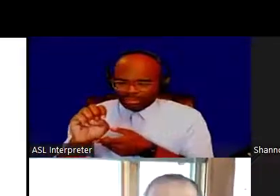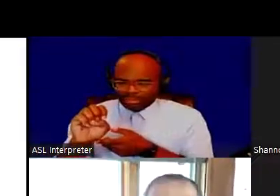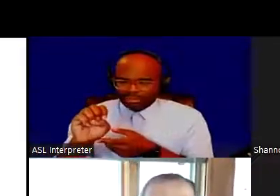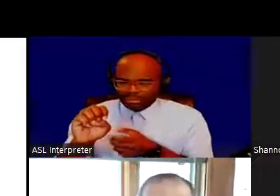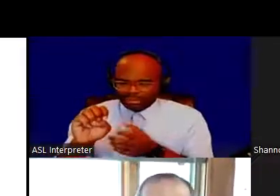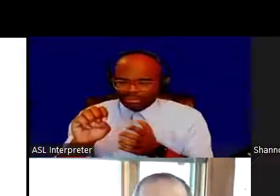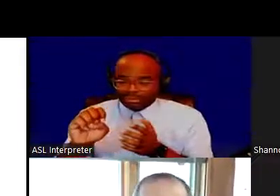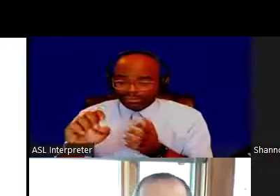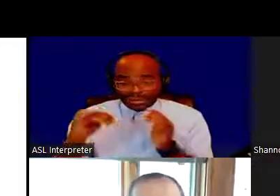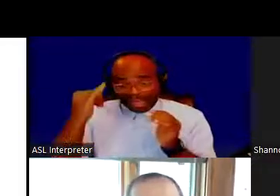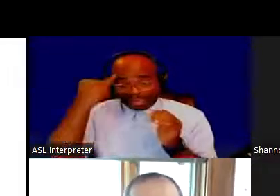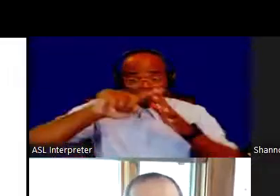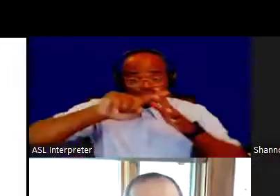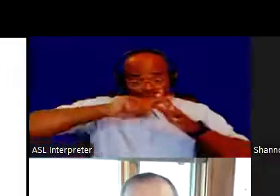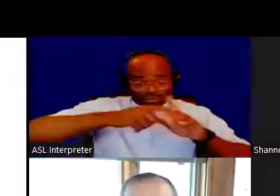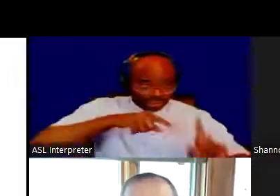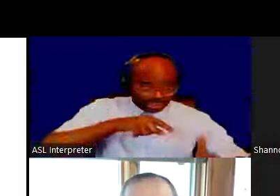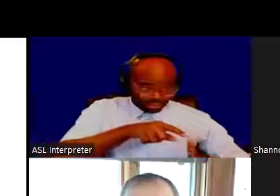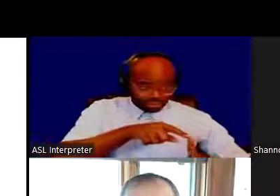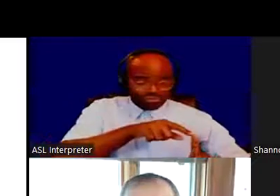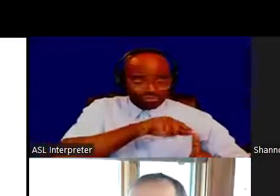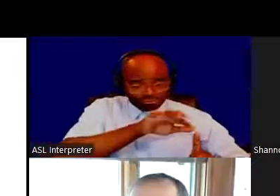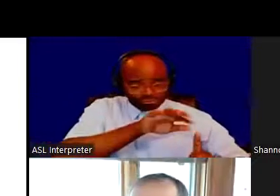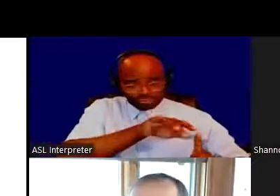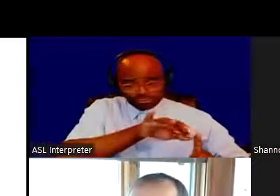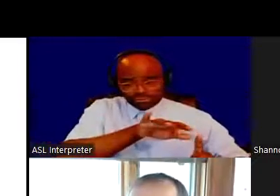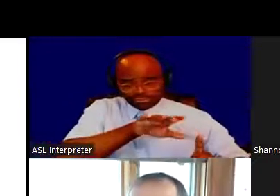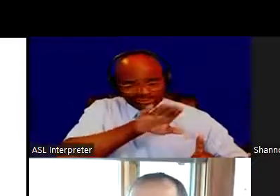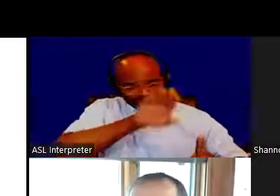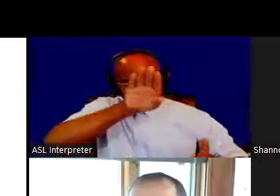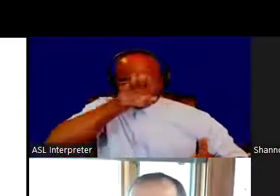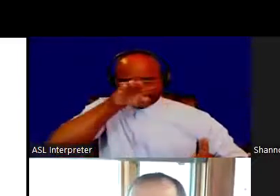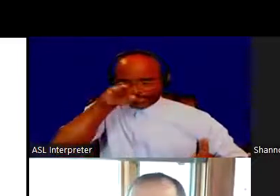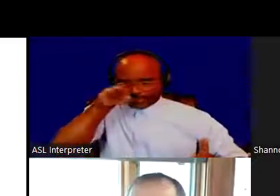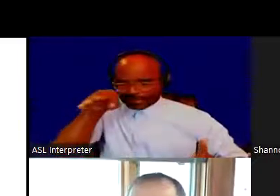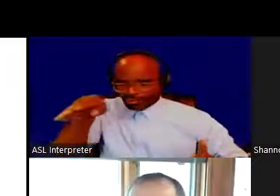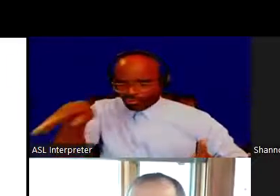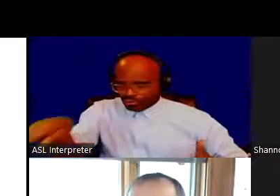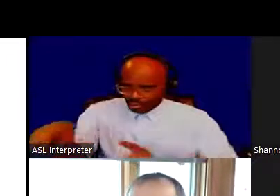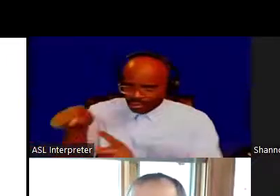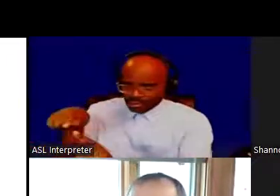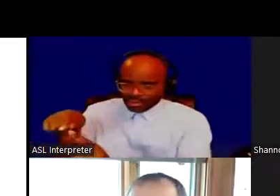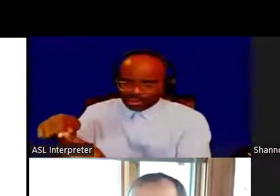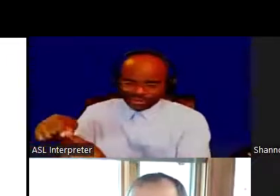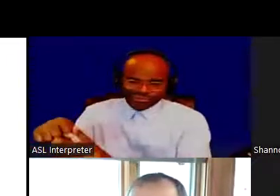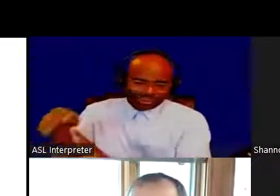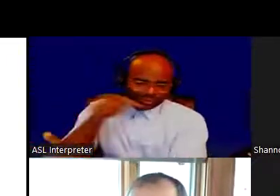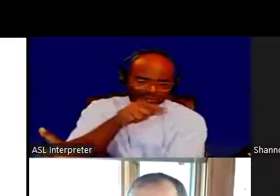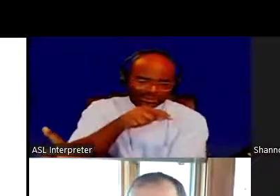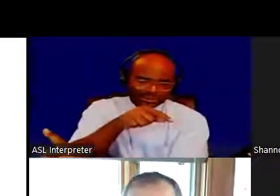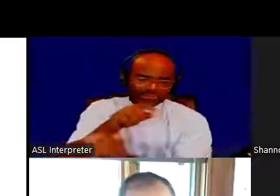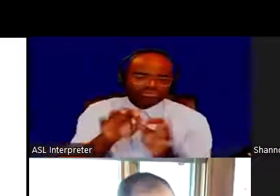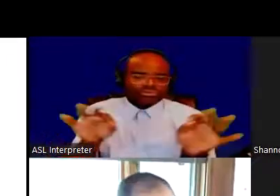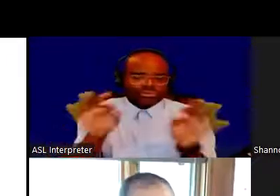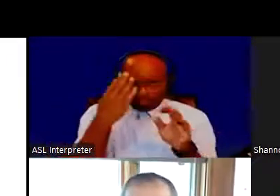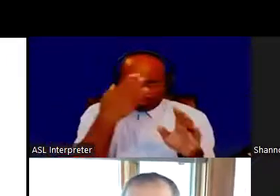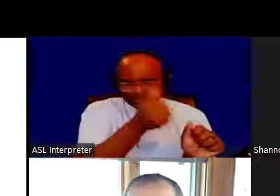with. And that helps dictate the intent of this specific thing that you are ultimately choosing to implement.